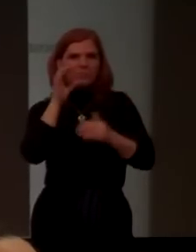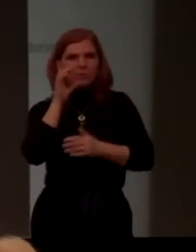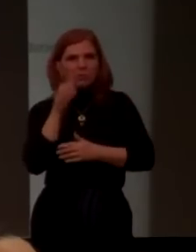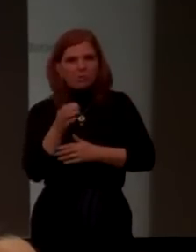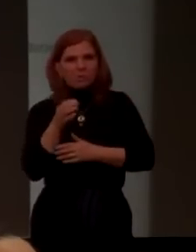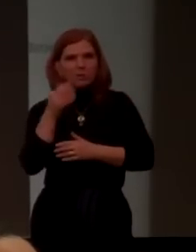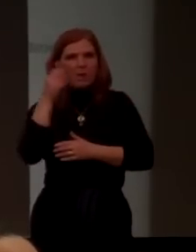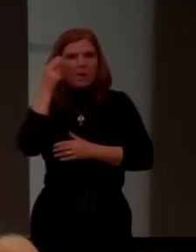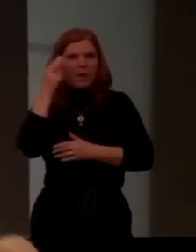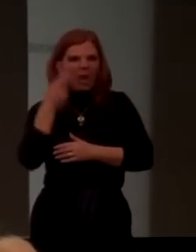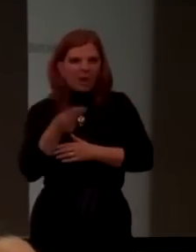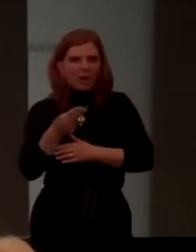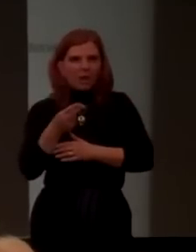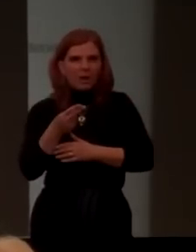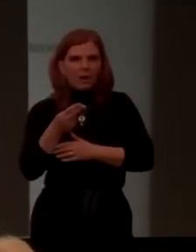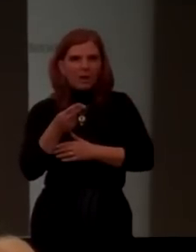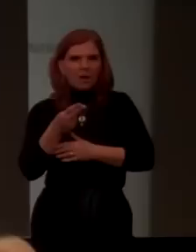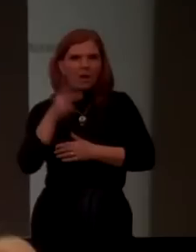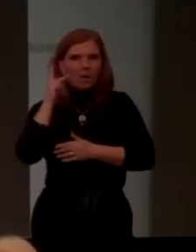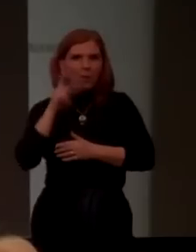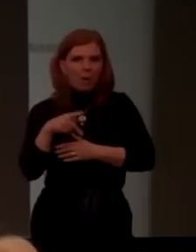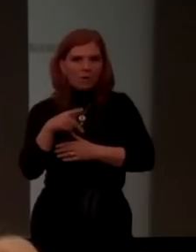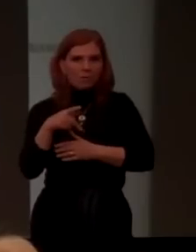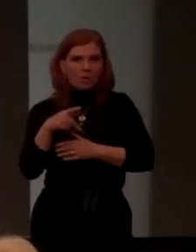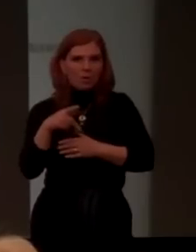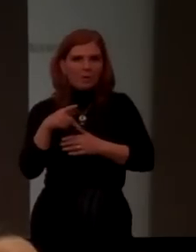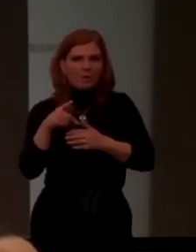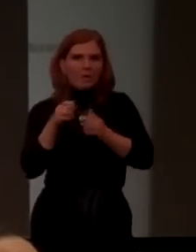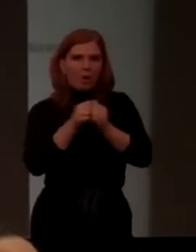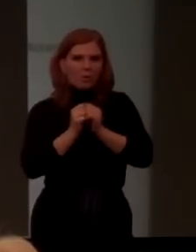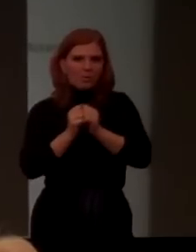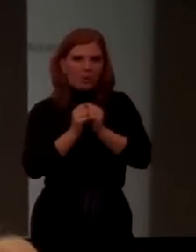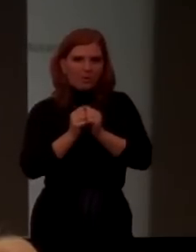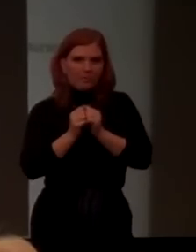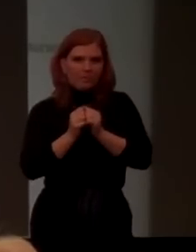Charleston, Huntington, Parkersburg combined.